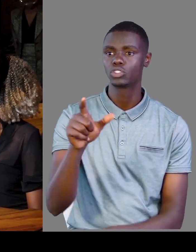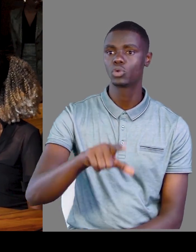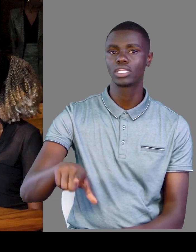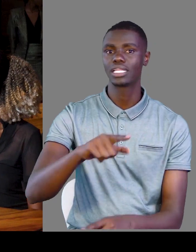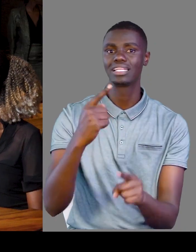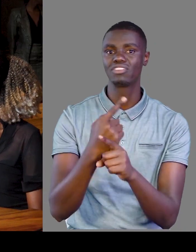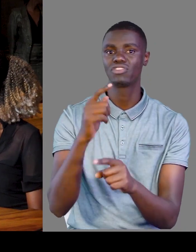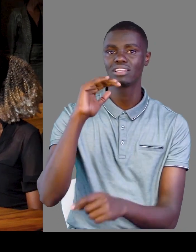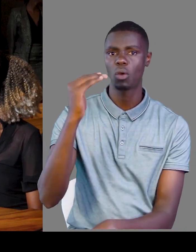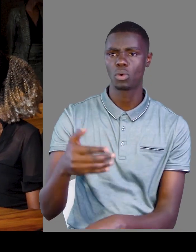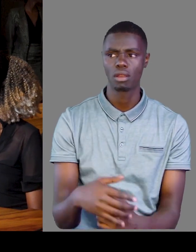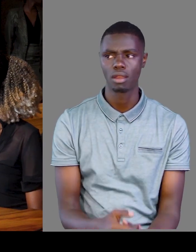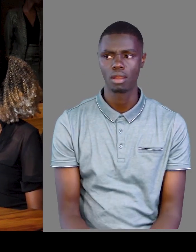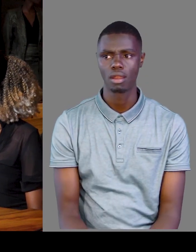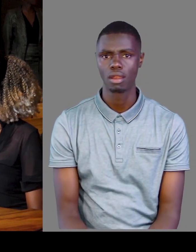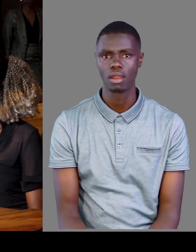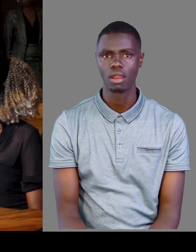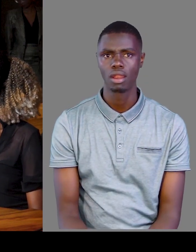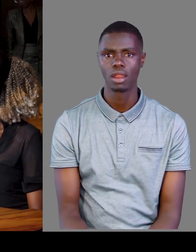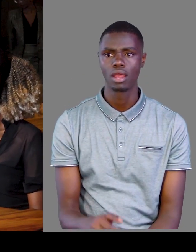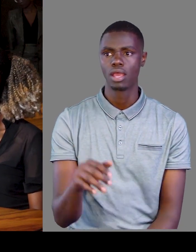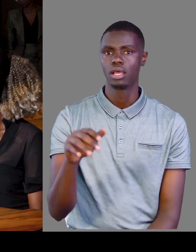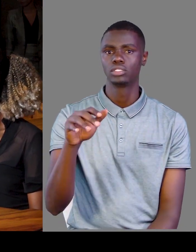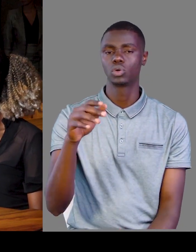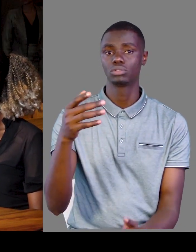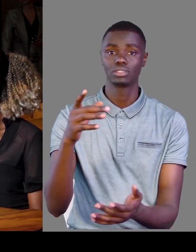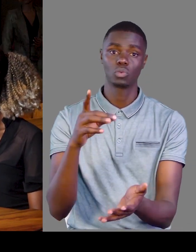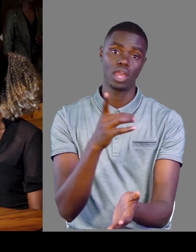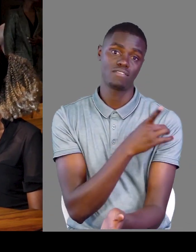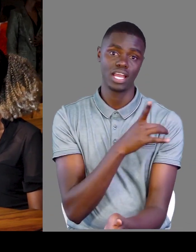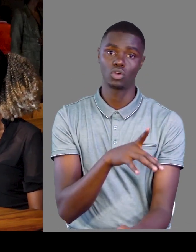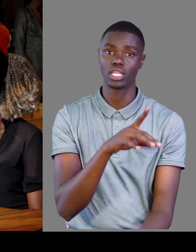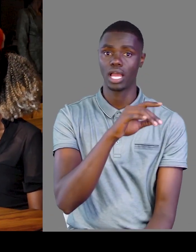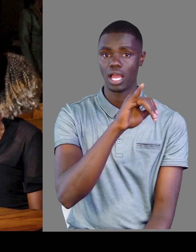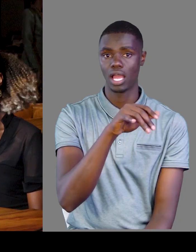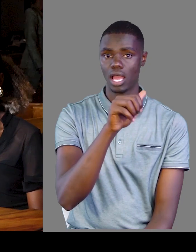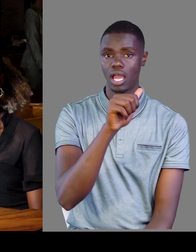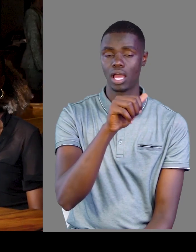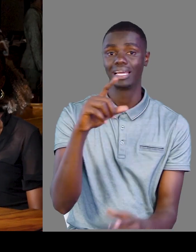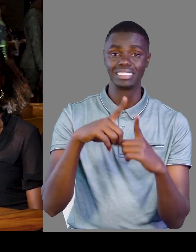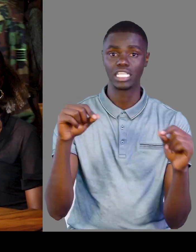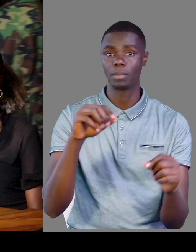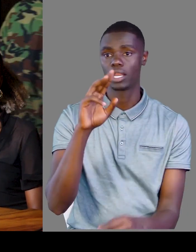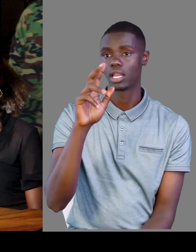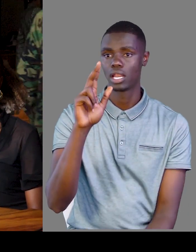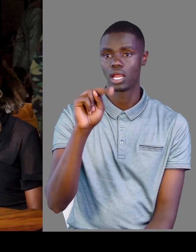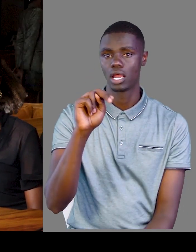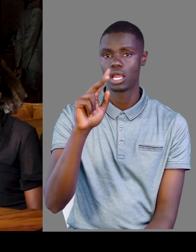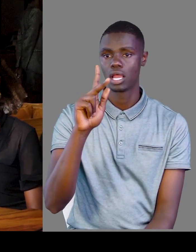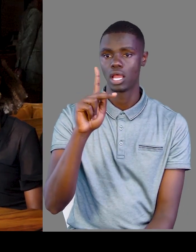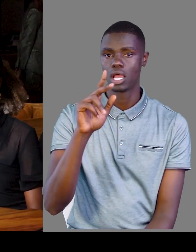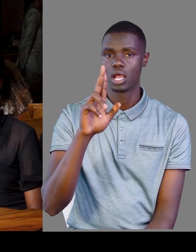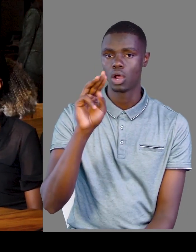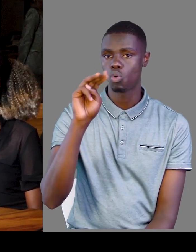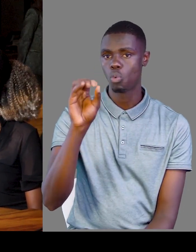town. So the facility manager is a Japanese doctor. Name is Dr. Kumon.